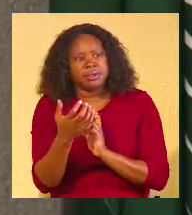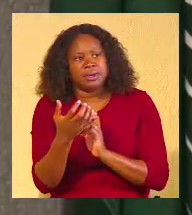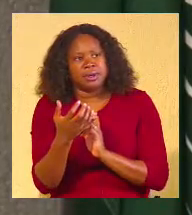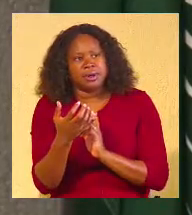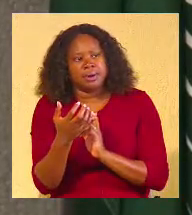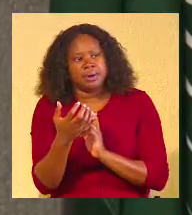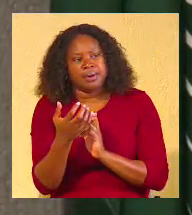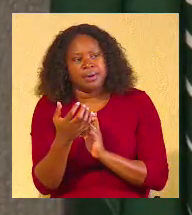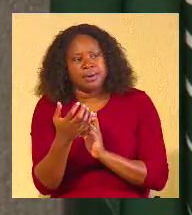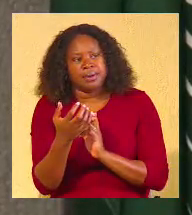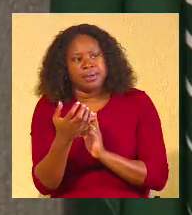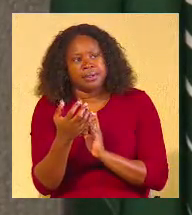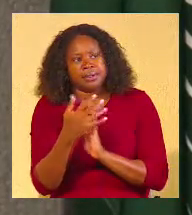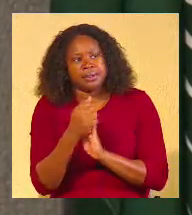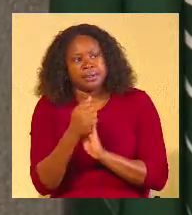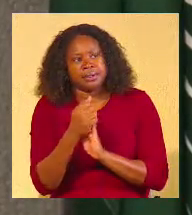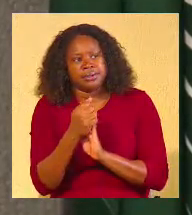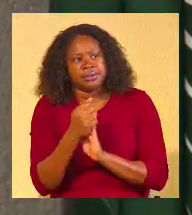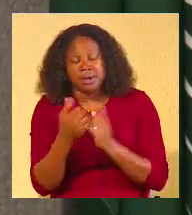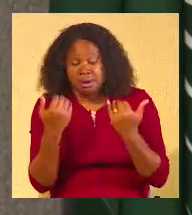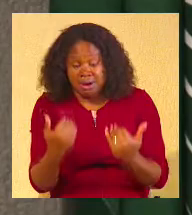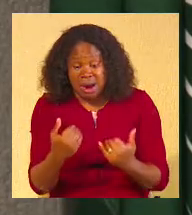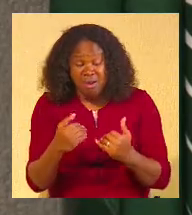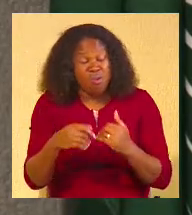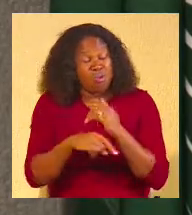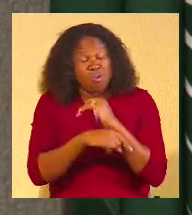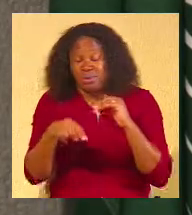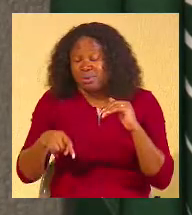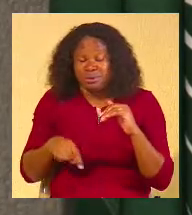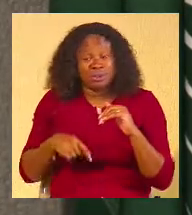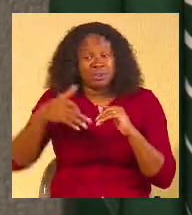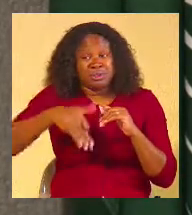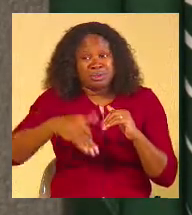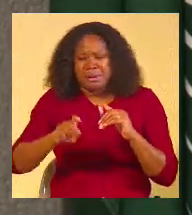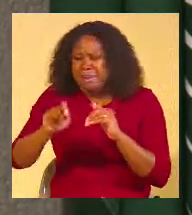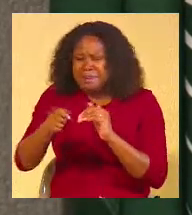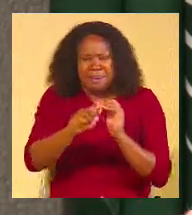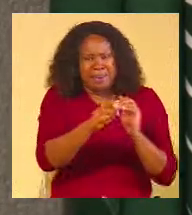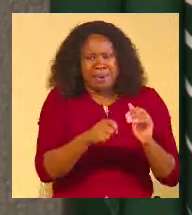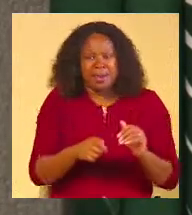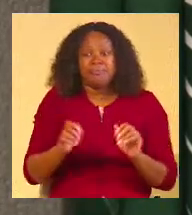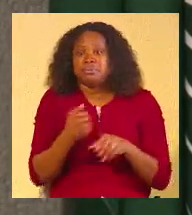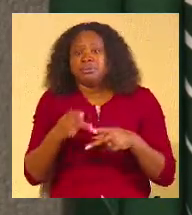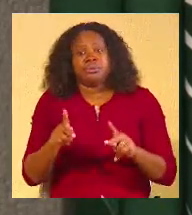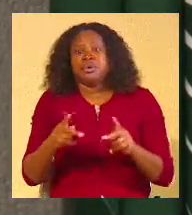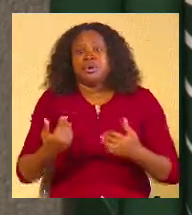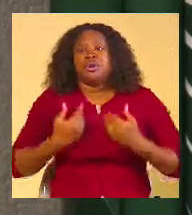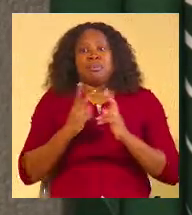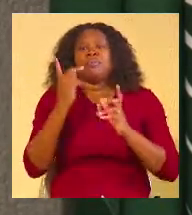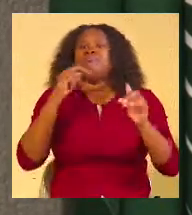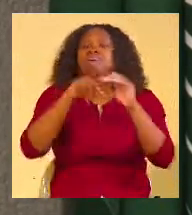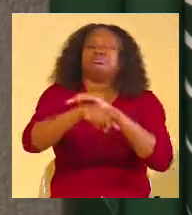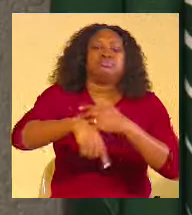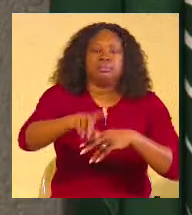We are in a national lockdown right now, and therefore we cannot allow the young people to just go out like that. There